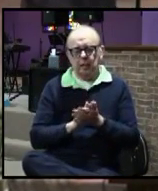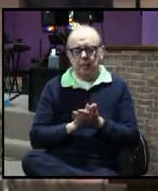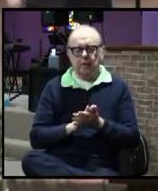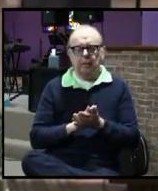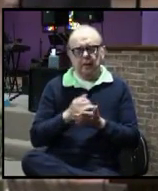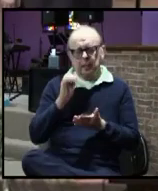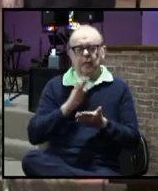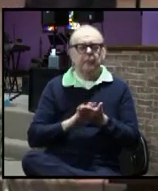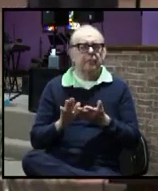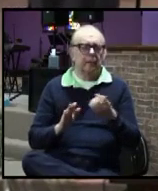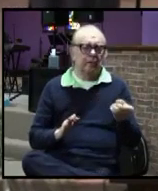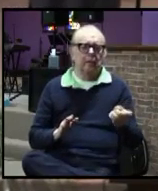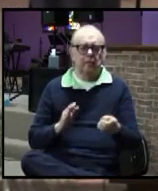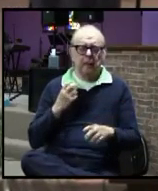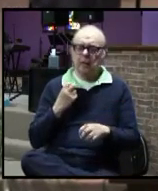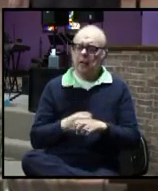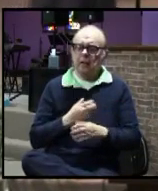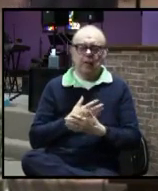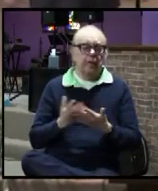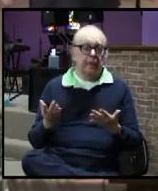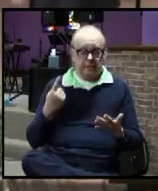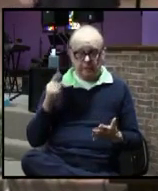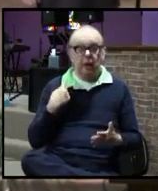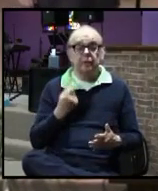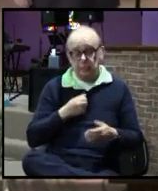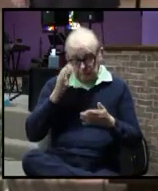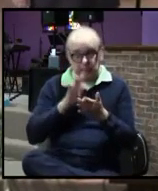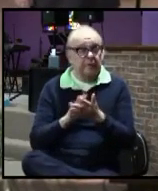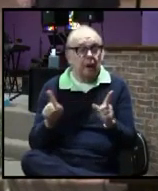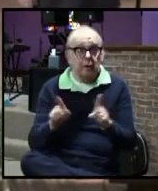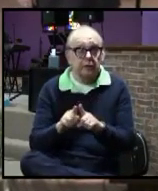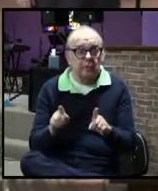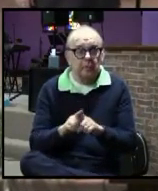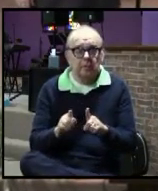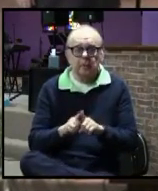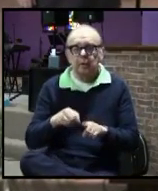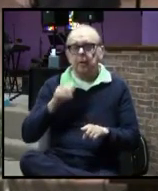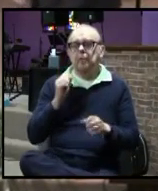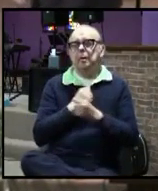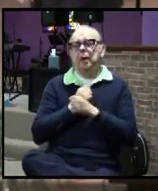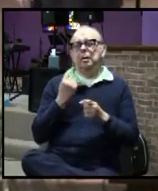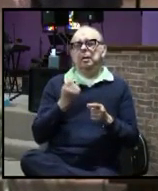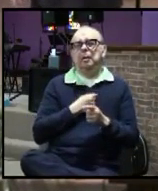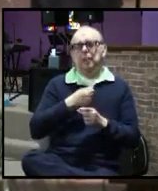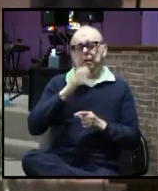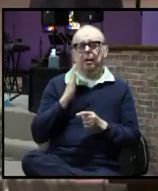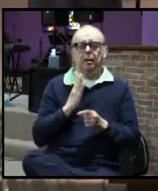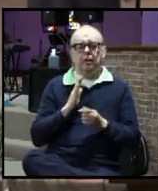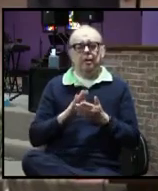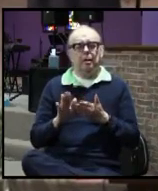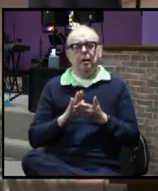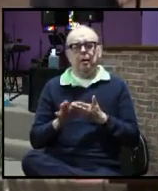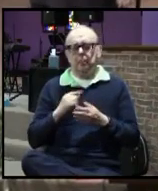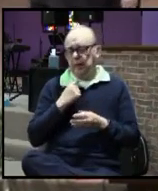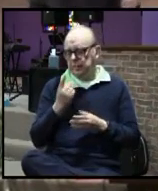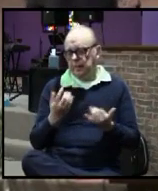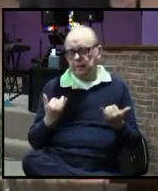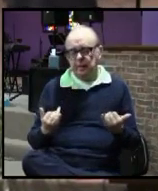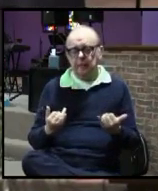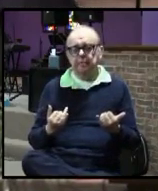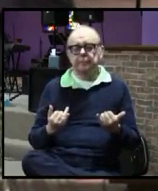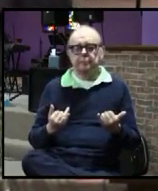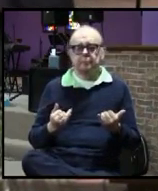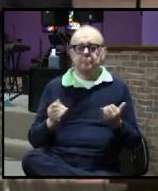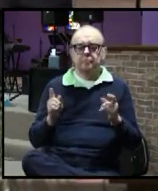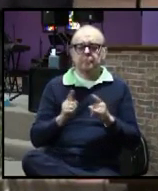God could forgive them. And you know what? That's one of the hardest things for us to believe, isn't it? That God loves us and God wants to forgive us. But I'm here to tell you